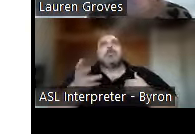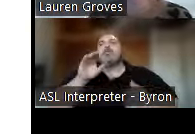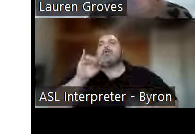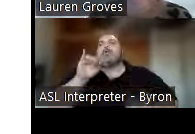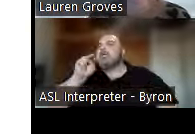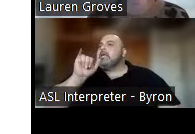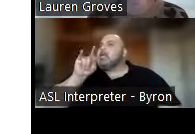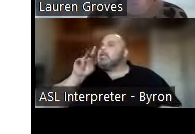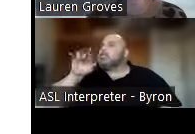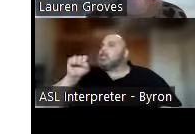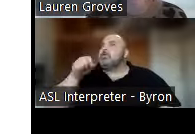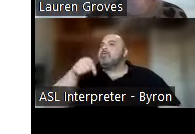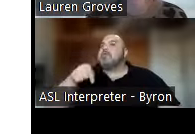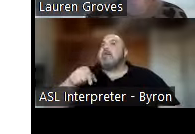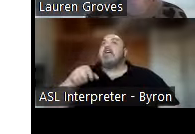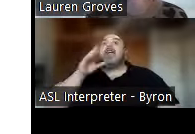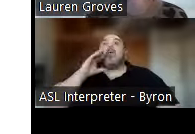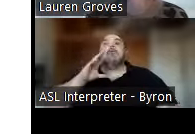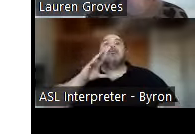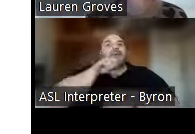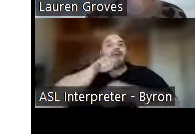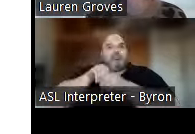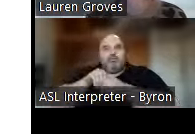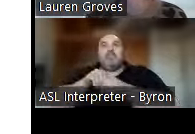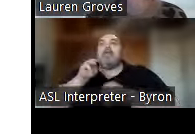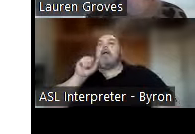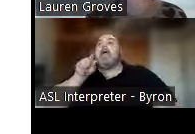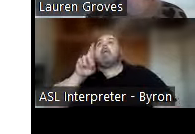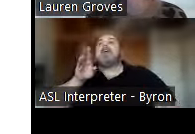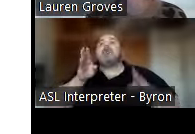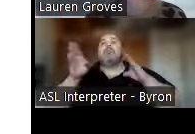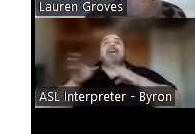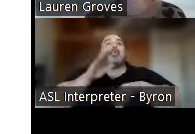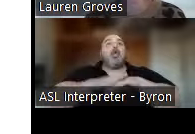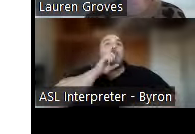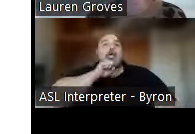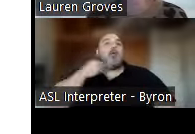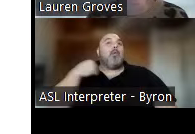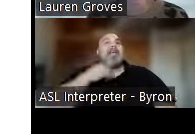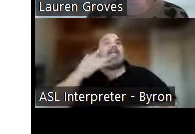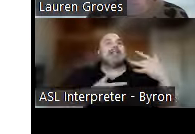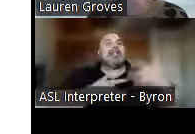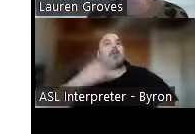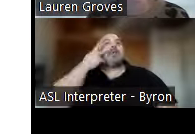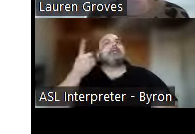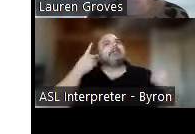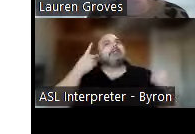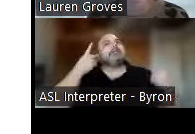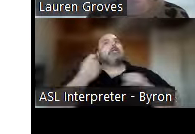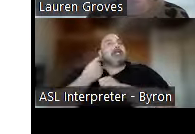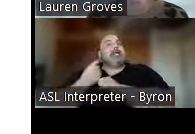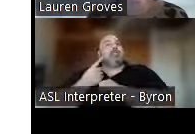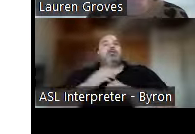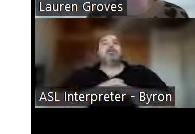Public Health that intersect with the Master Plan on Aging. And we're really excited that we've been able to see some success this last year and